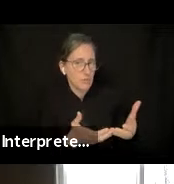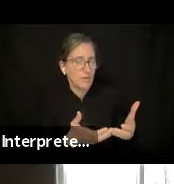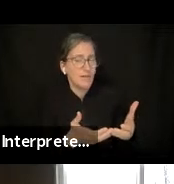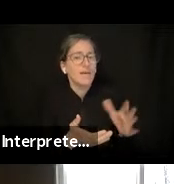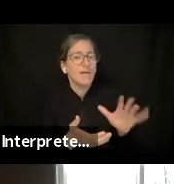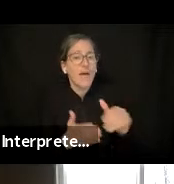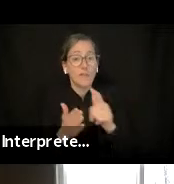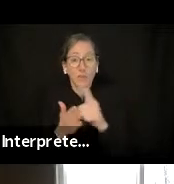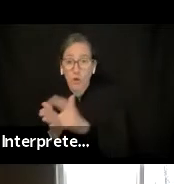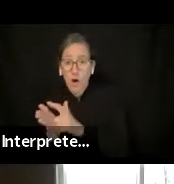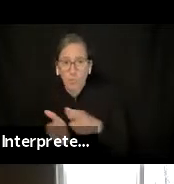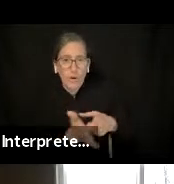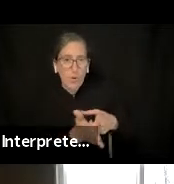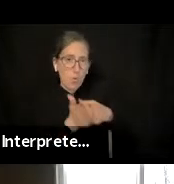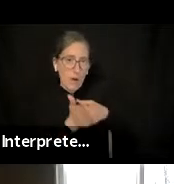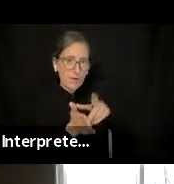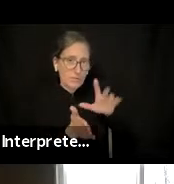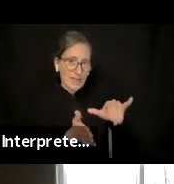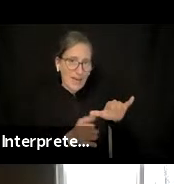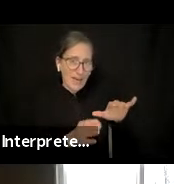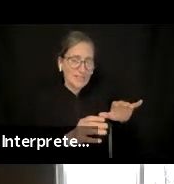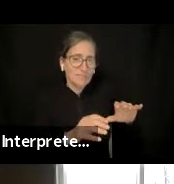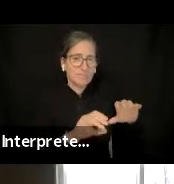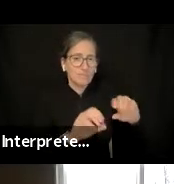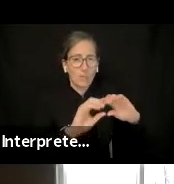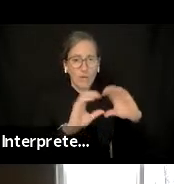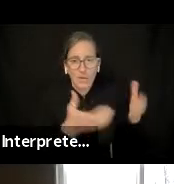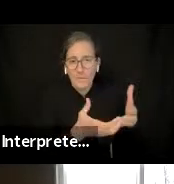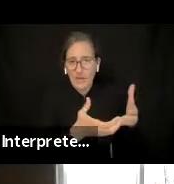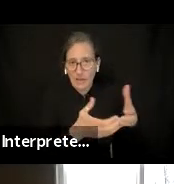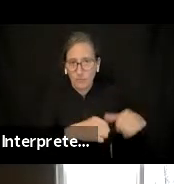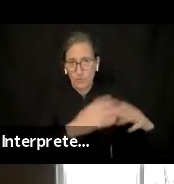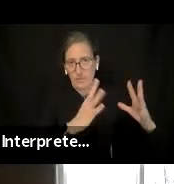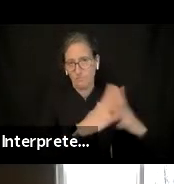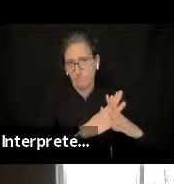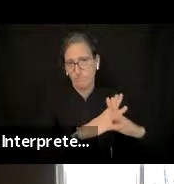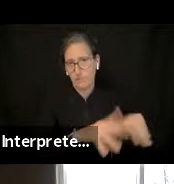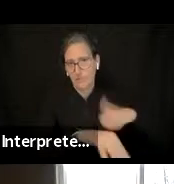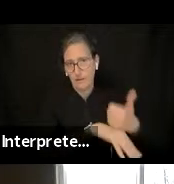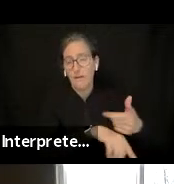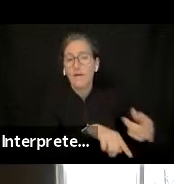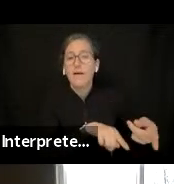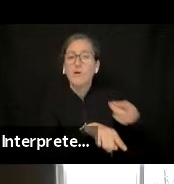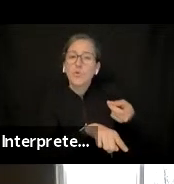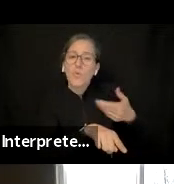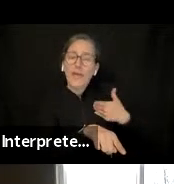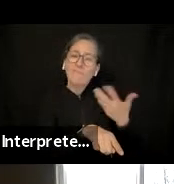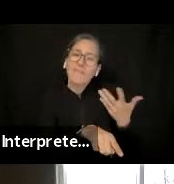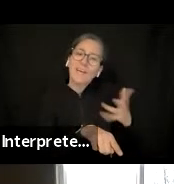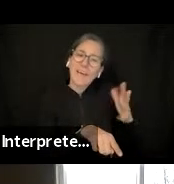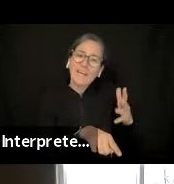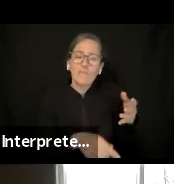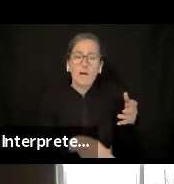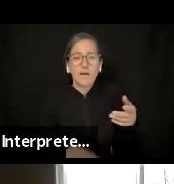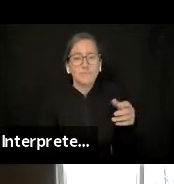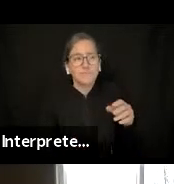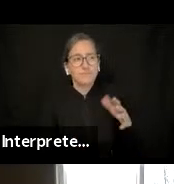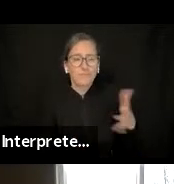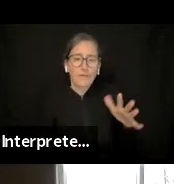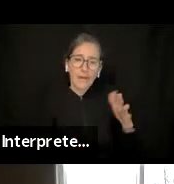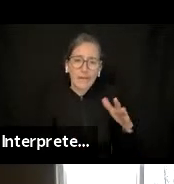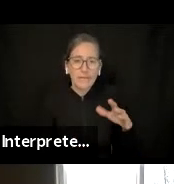to statutorily have a planning commission, and they have what's called a quasi-judicial function. They